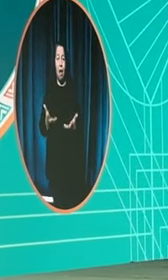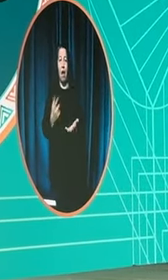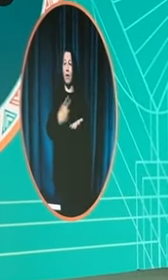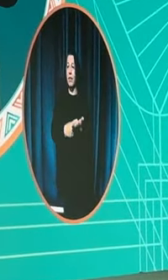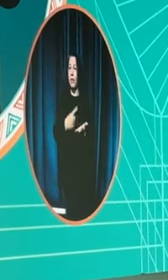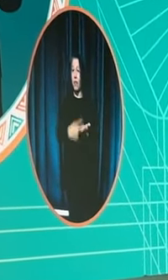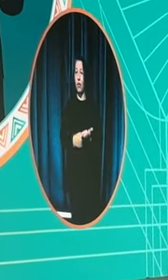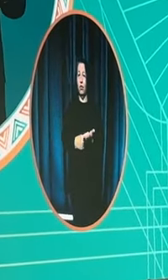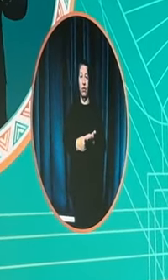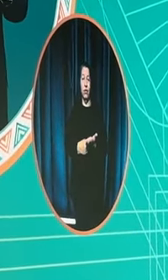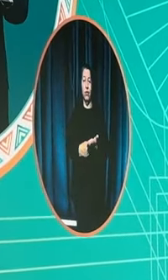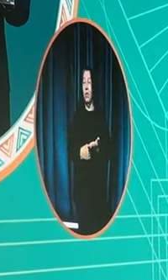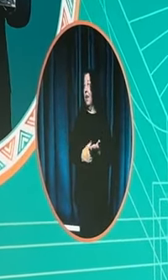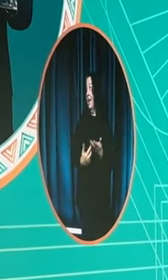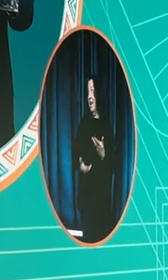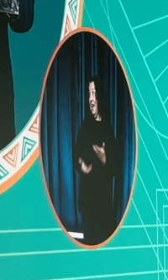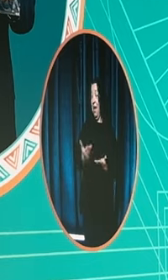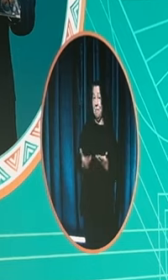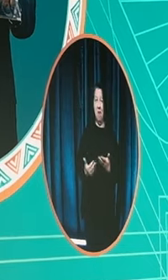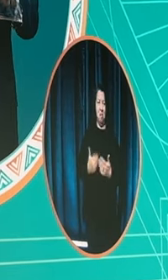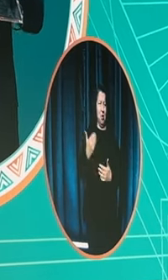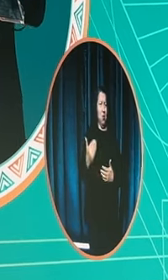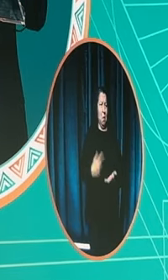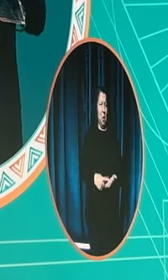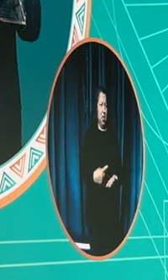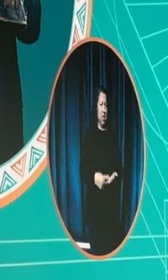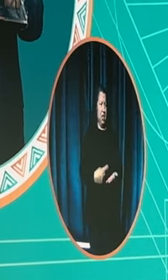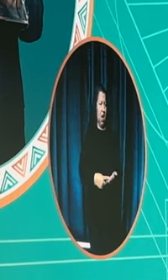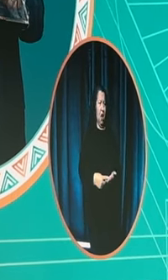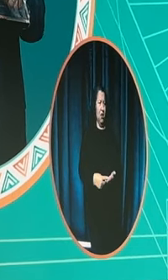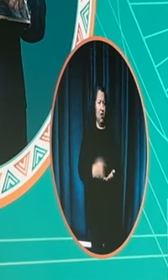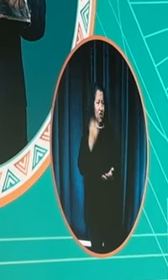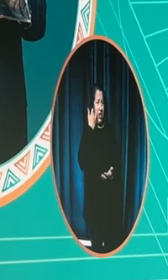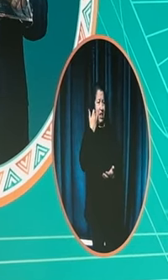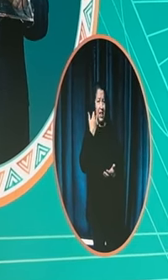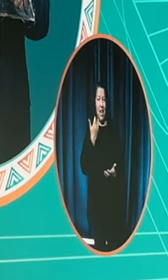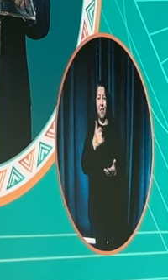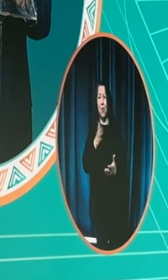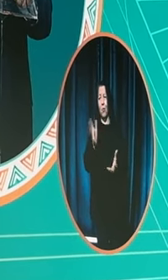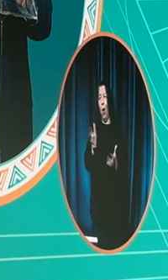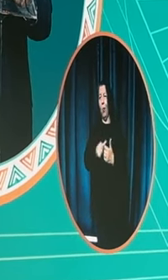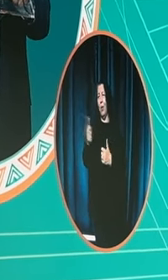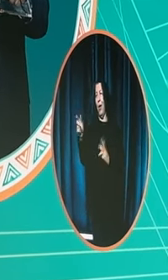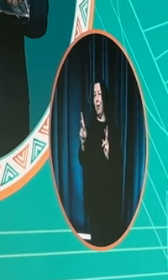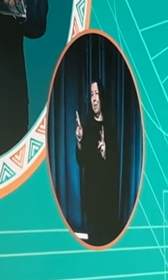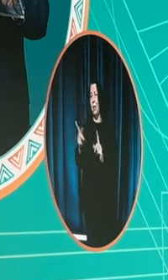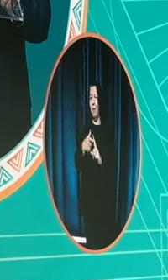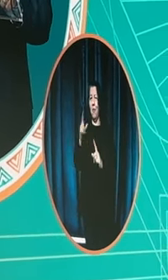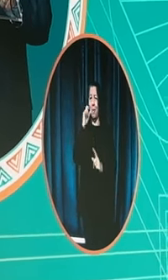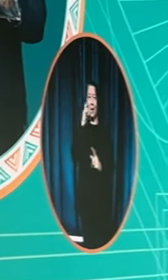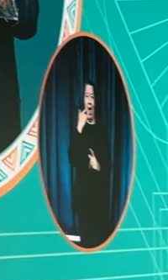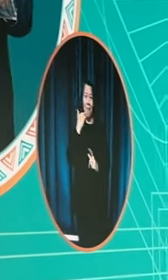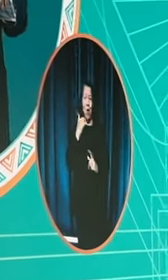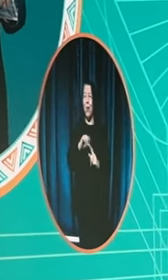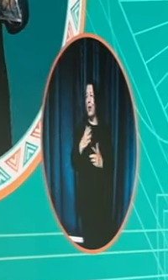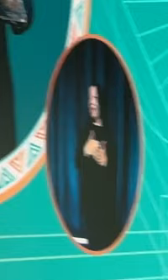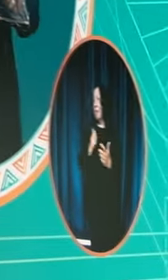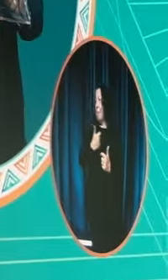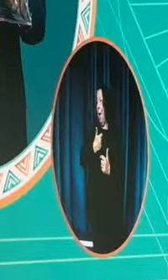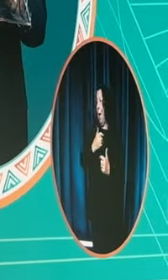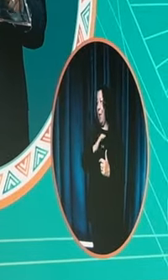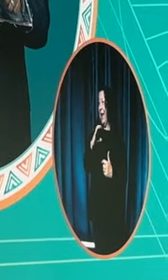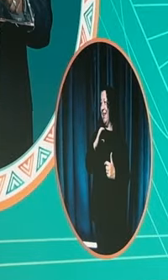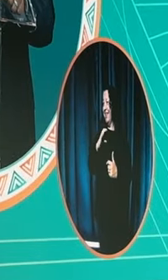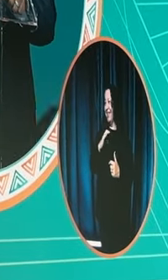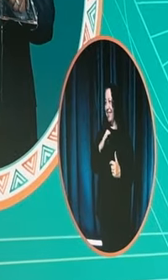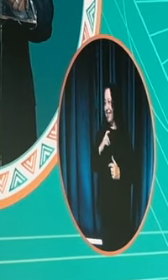and maybe too much discussion from if you talk to other folks in California or some of my own council. But you know, we